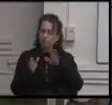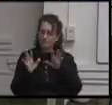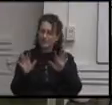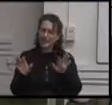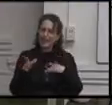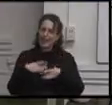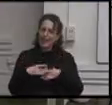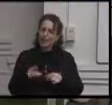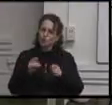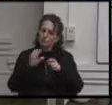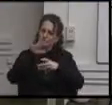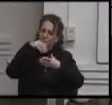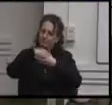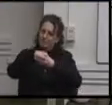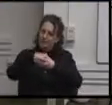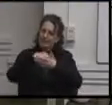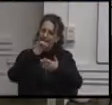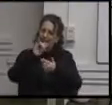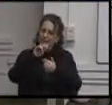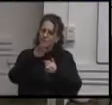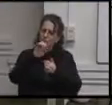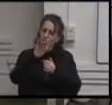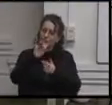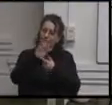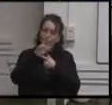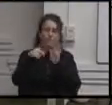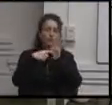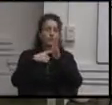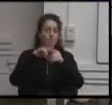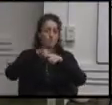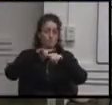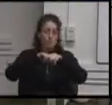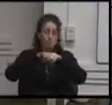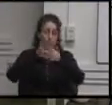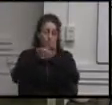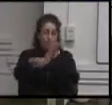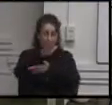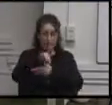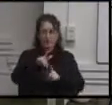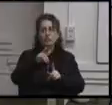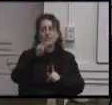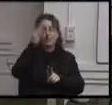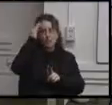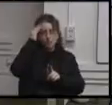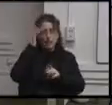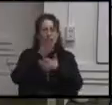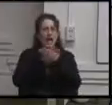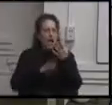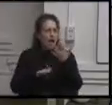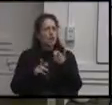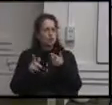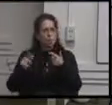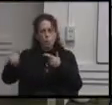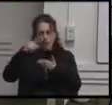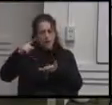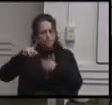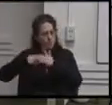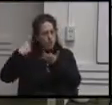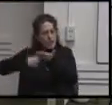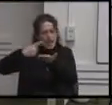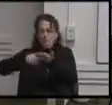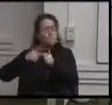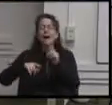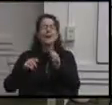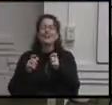and a couple of other places. And so the hows and wheres and whys of it, we haven't gotten there yet. Again, this is the 16 budget. But we're excited